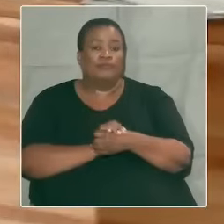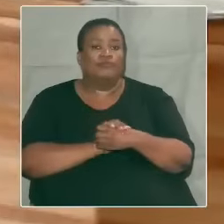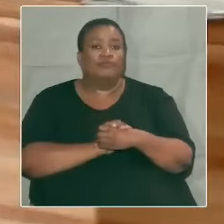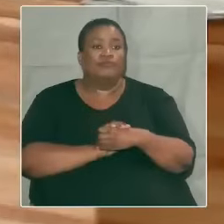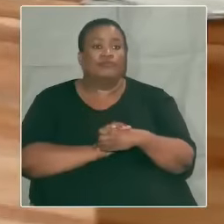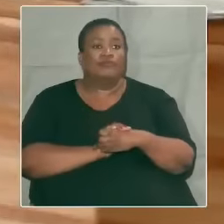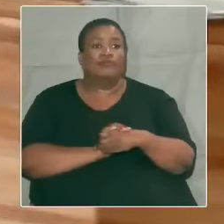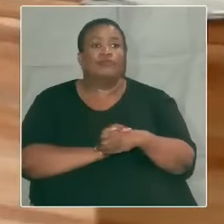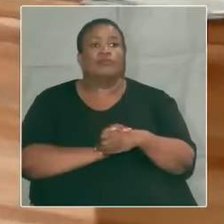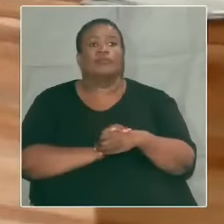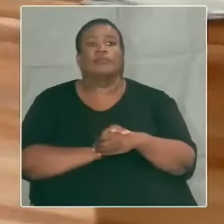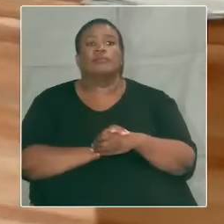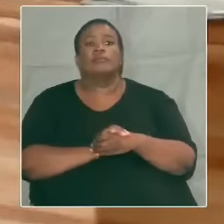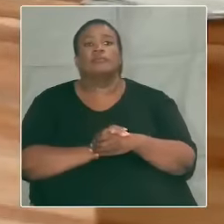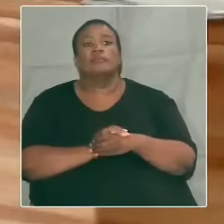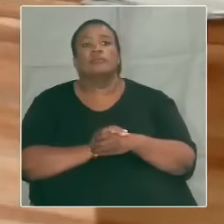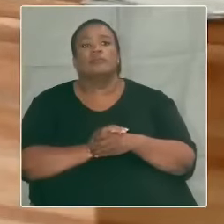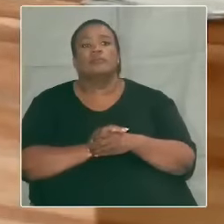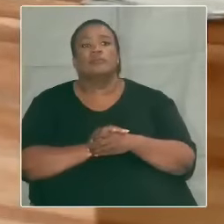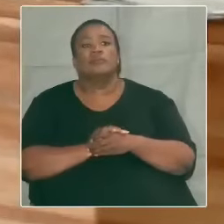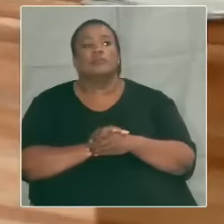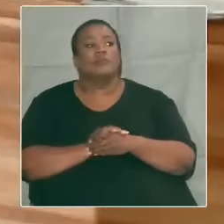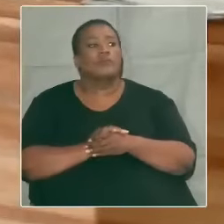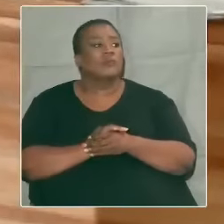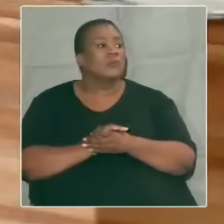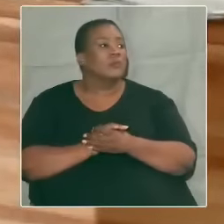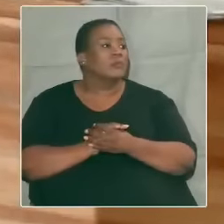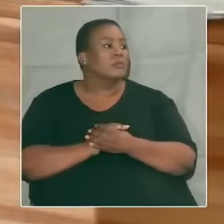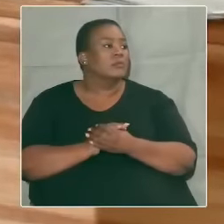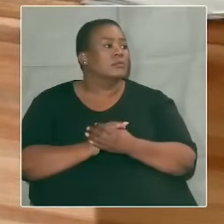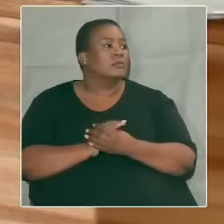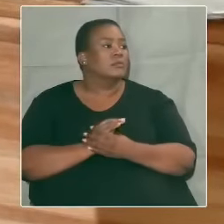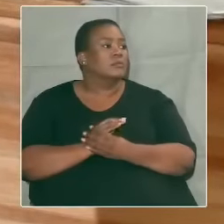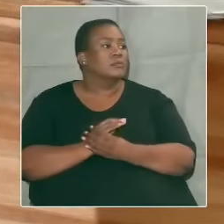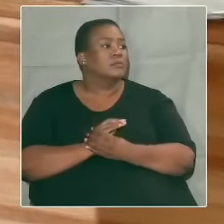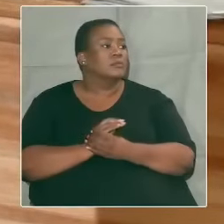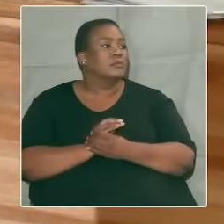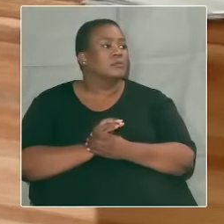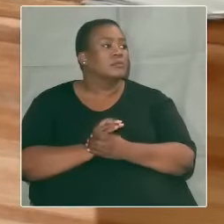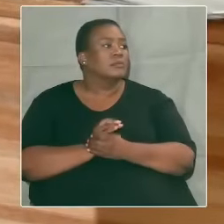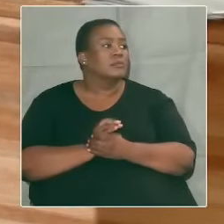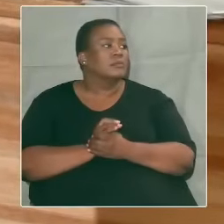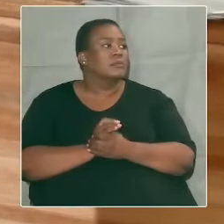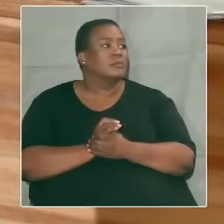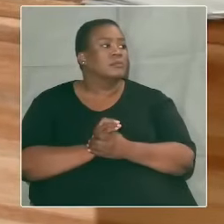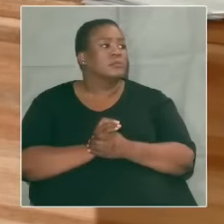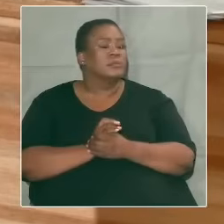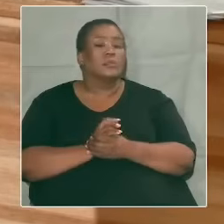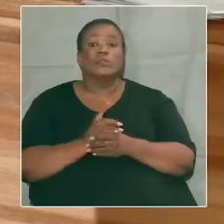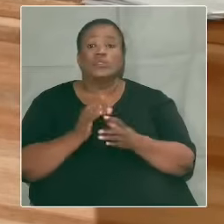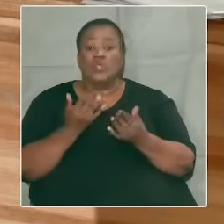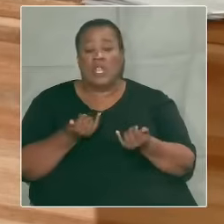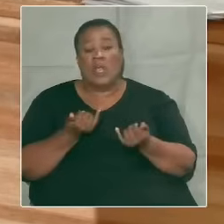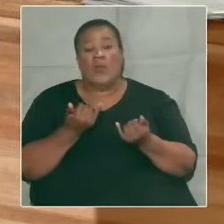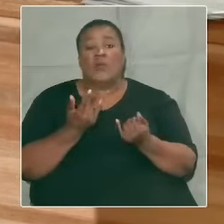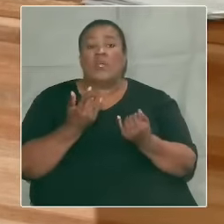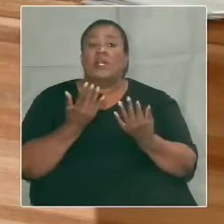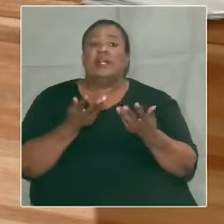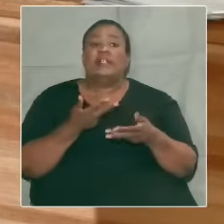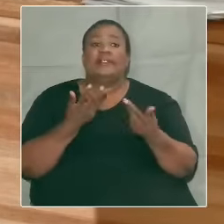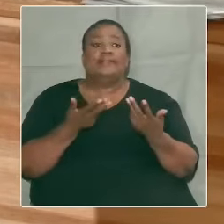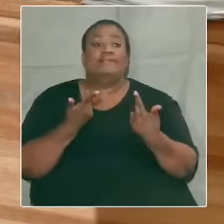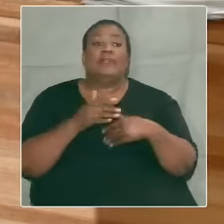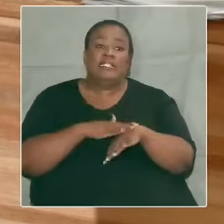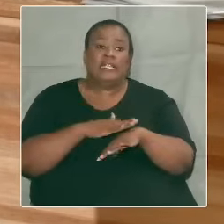After the lunch adjournment, subject to the commissioners agreeing that it's a convenient time to take lunch, you are going